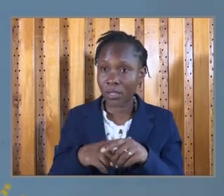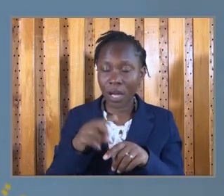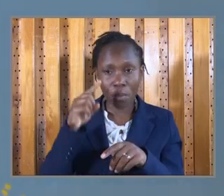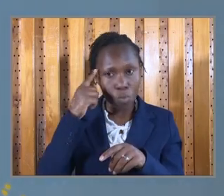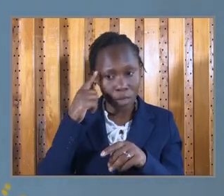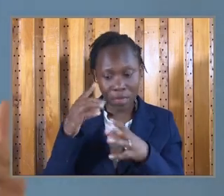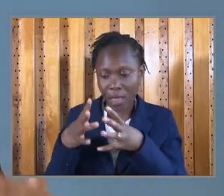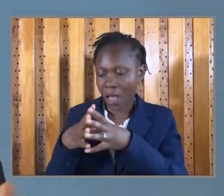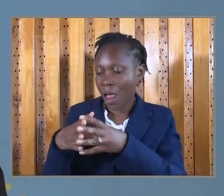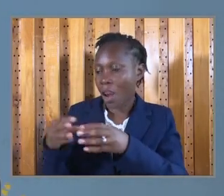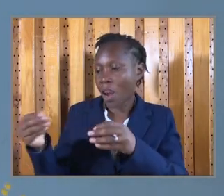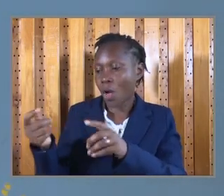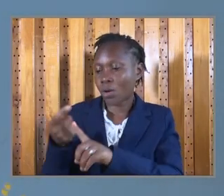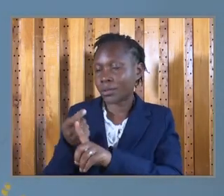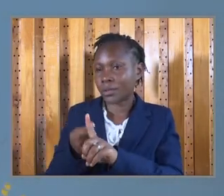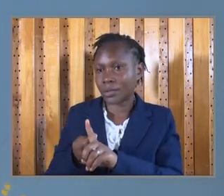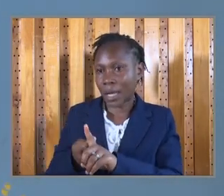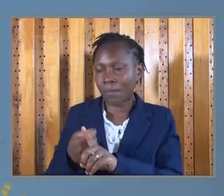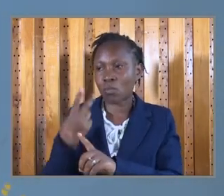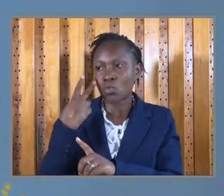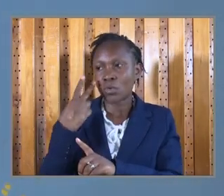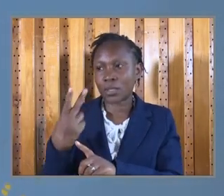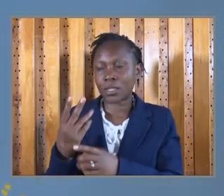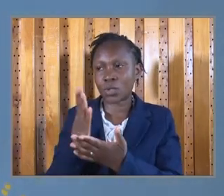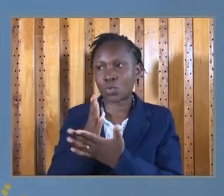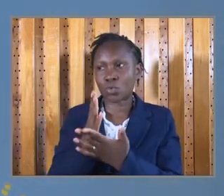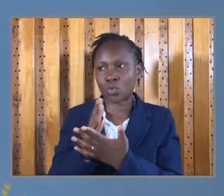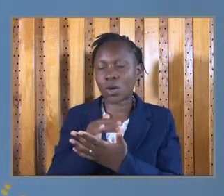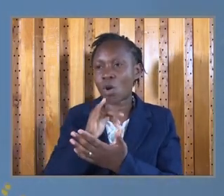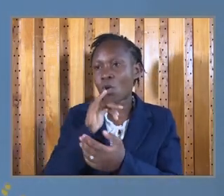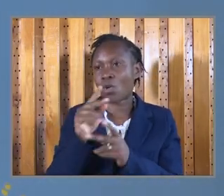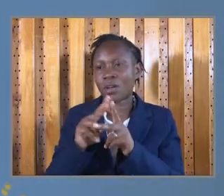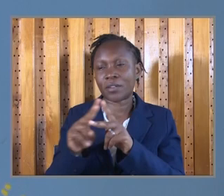1 year, you see how tremendously substantial that is.